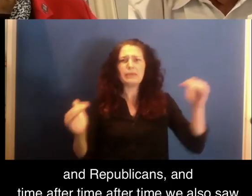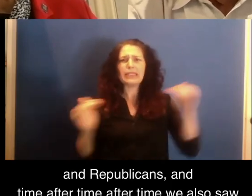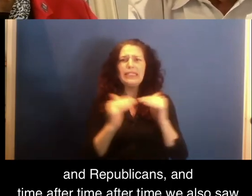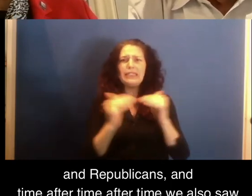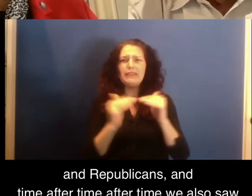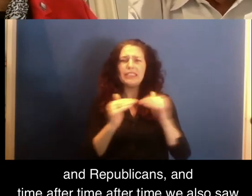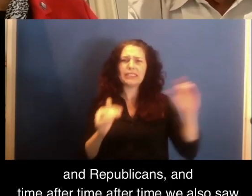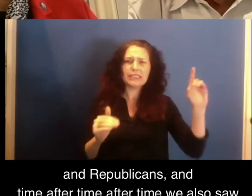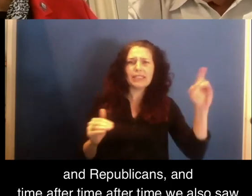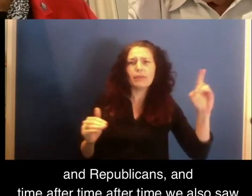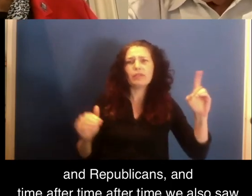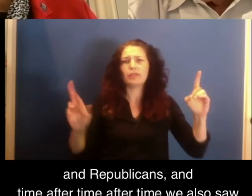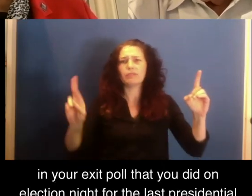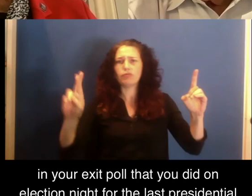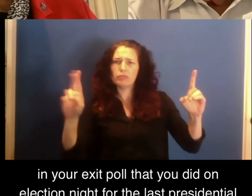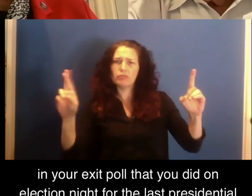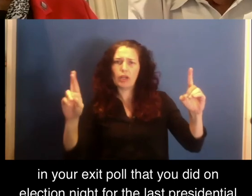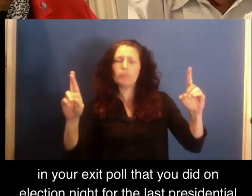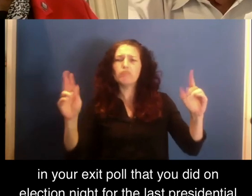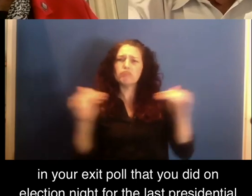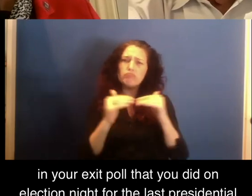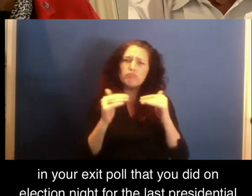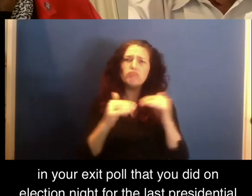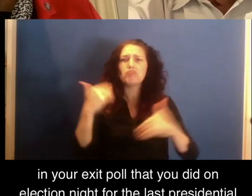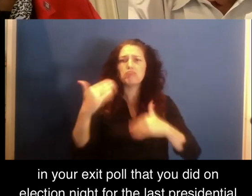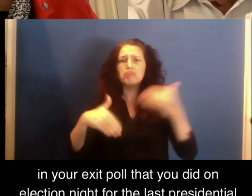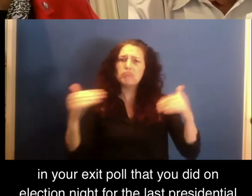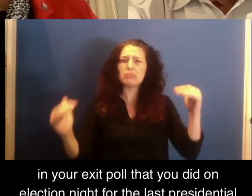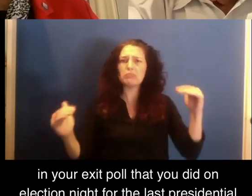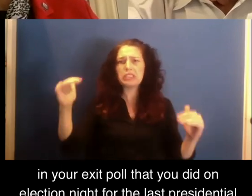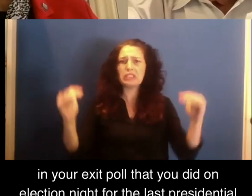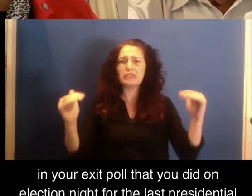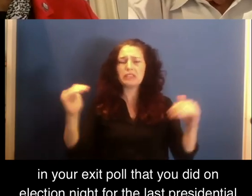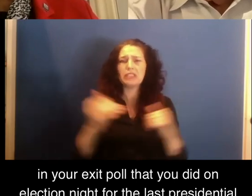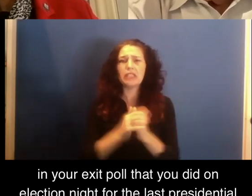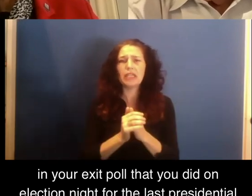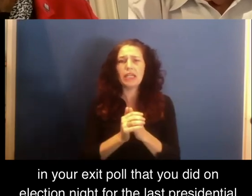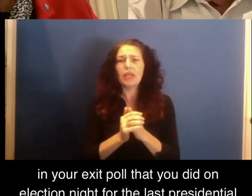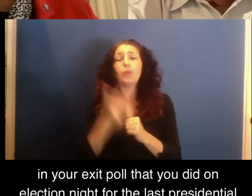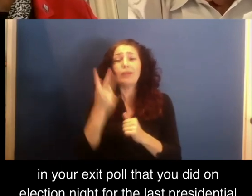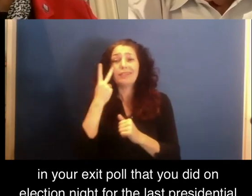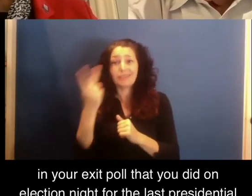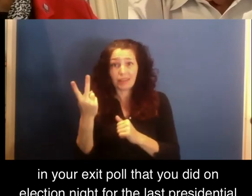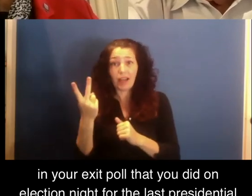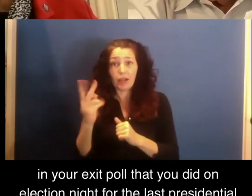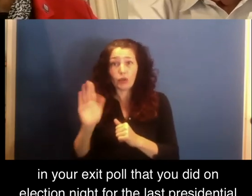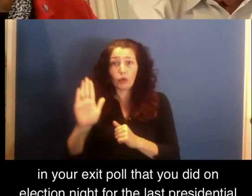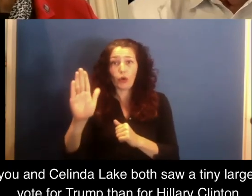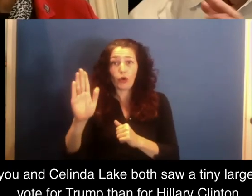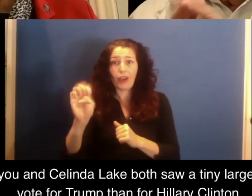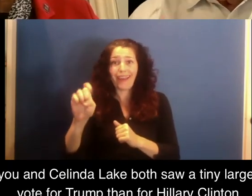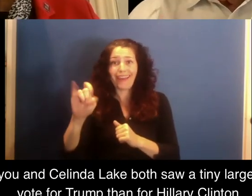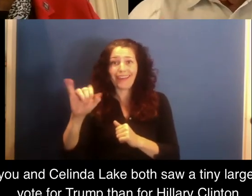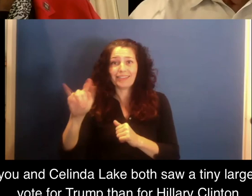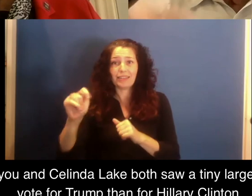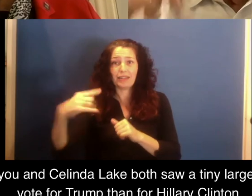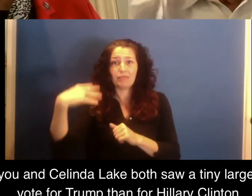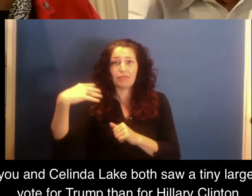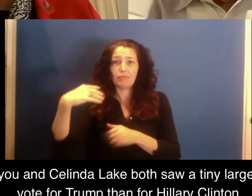after time. Uh, we also saw in your exit poll that you did on election night for the last presidential,